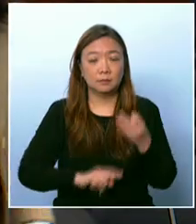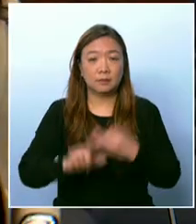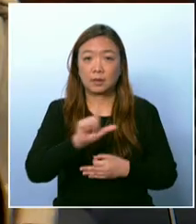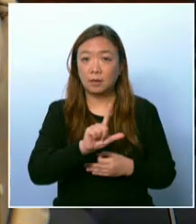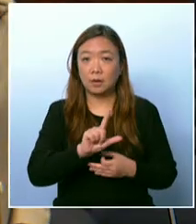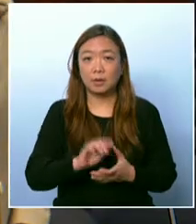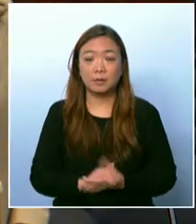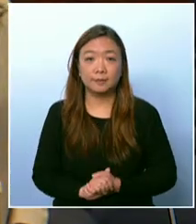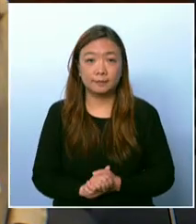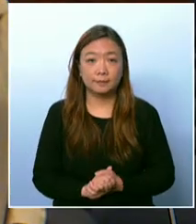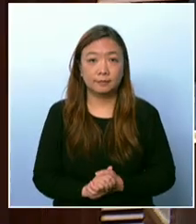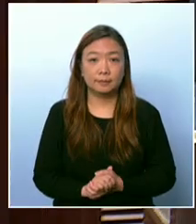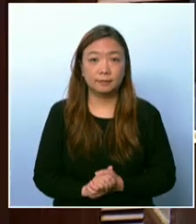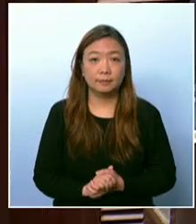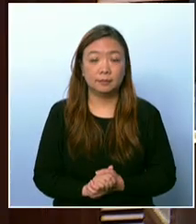Starry Lee.